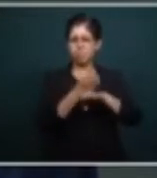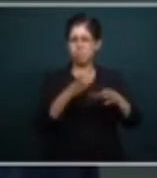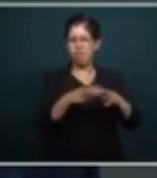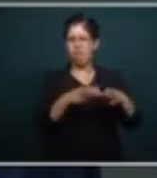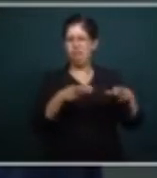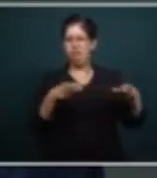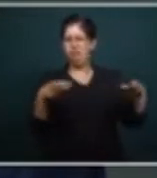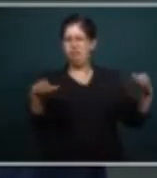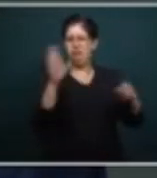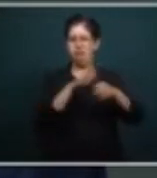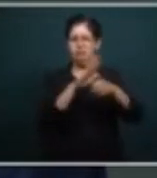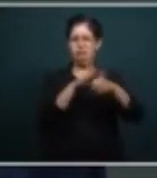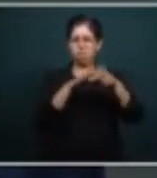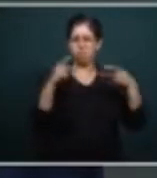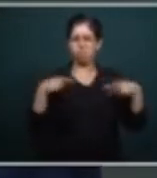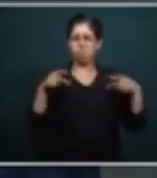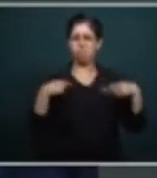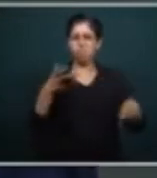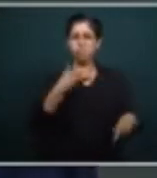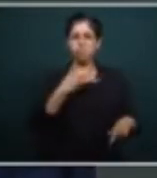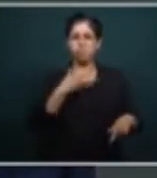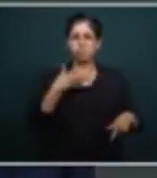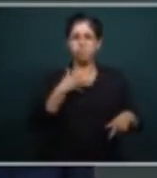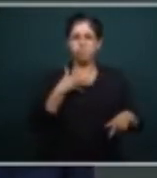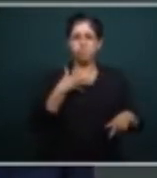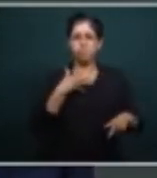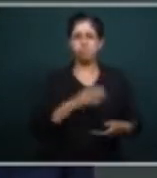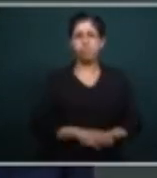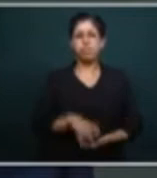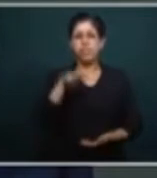It's the state with the most population in the country,